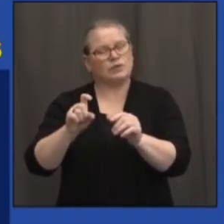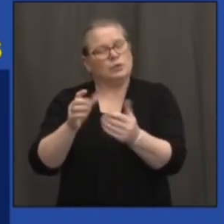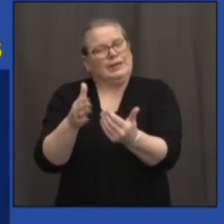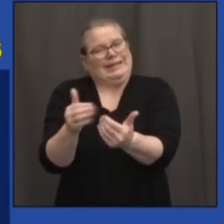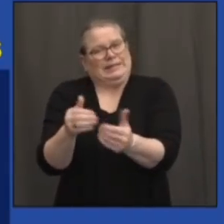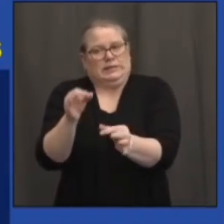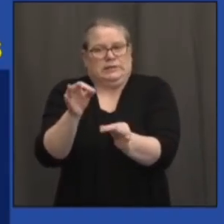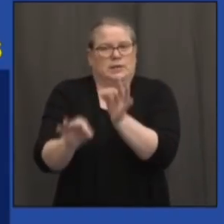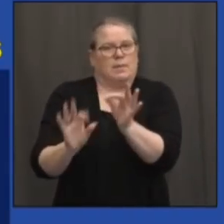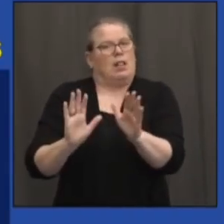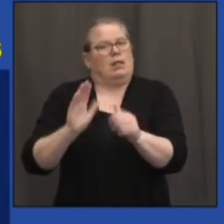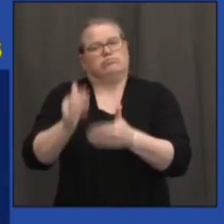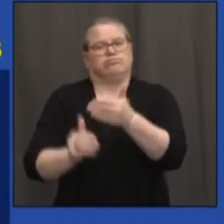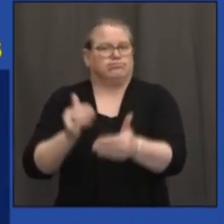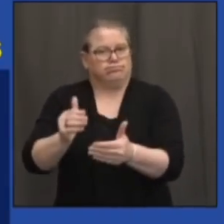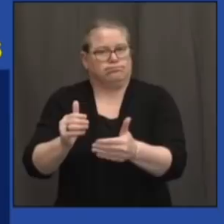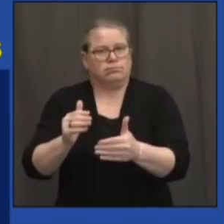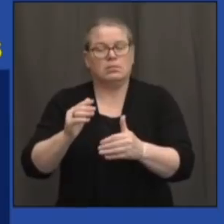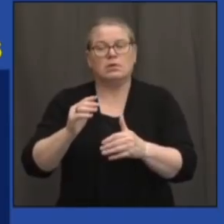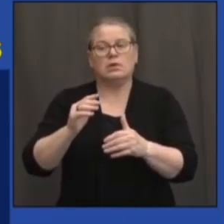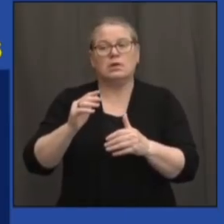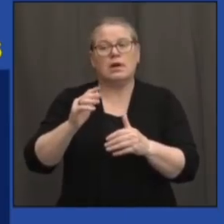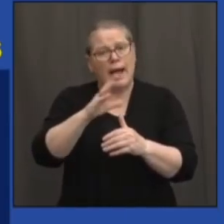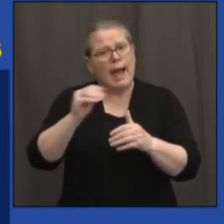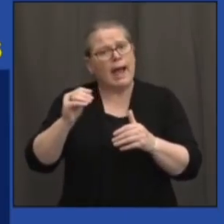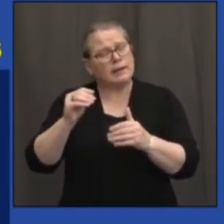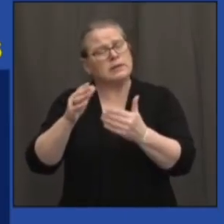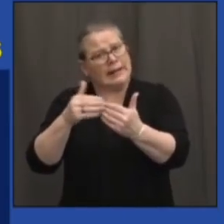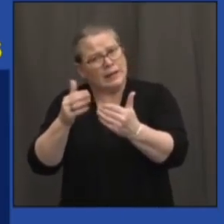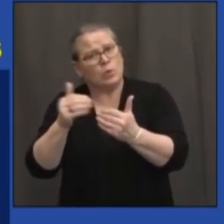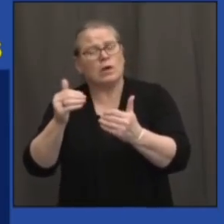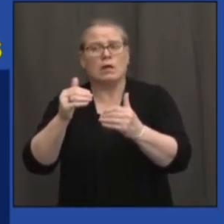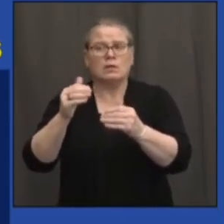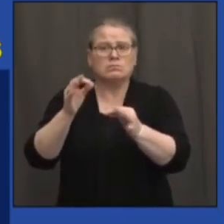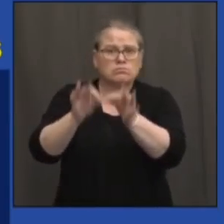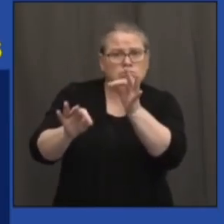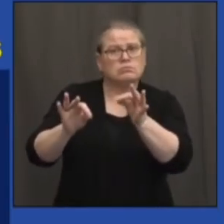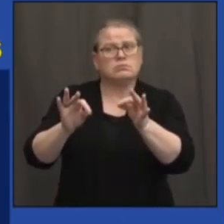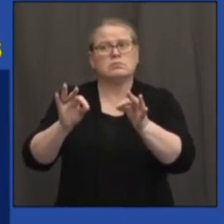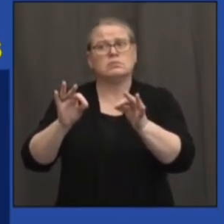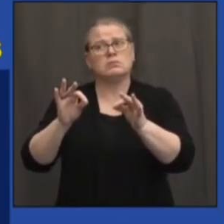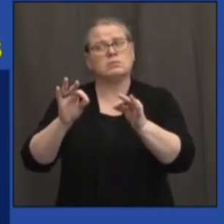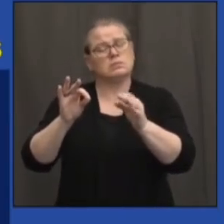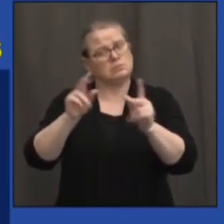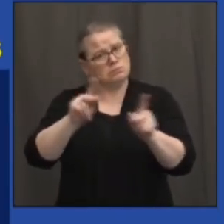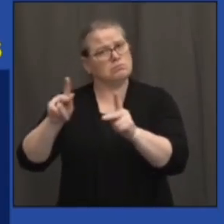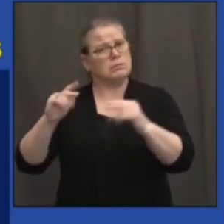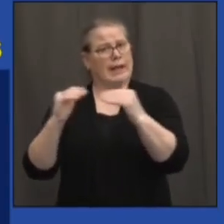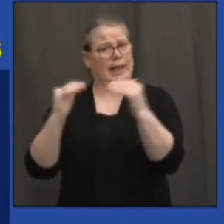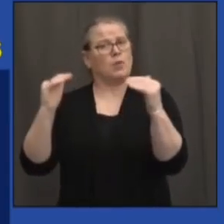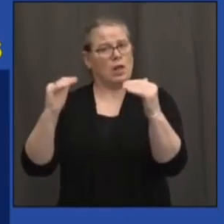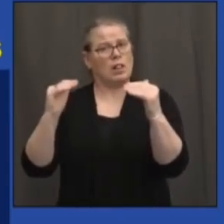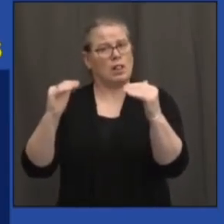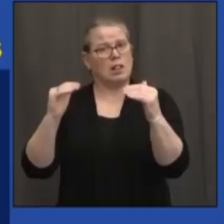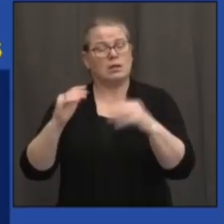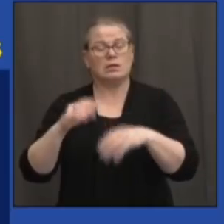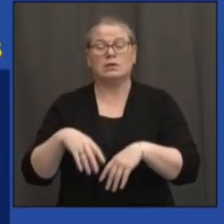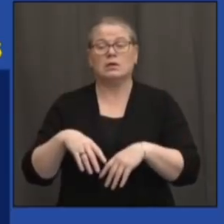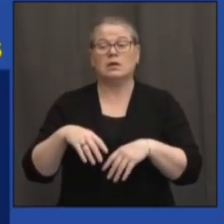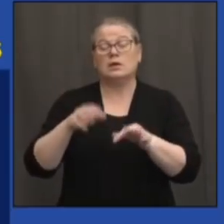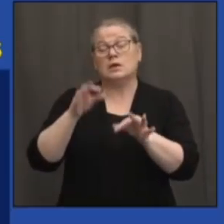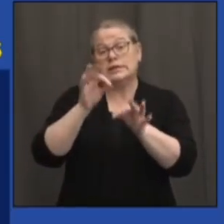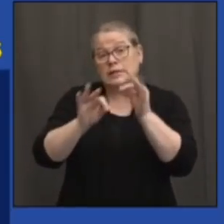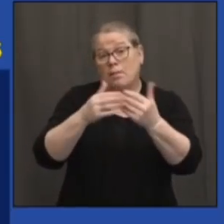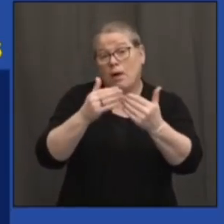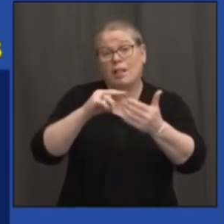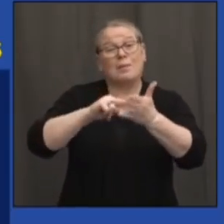Sometimes there's considered a false choice between speed and equity. But first of all, simplicity means that nobody can cheat the